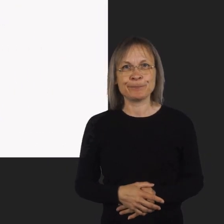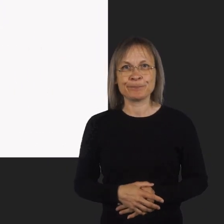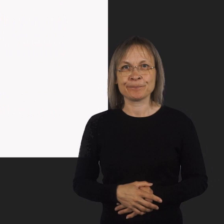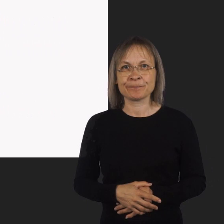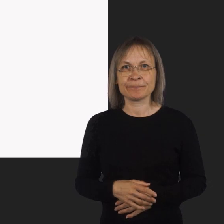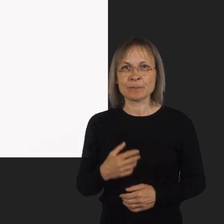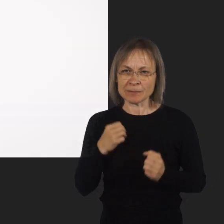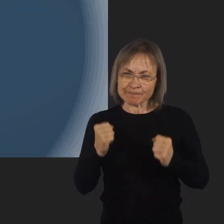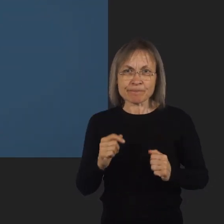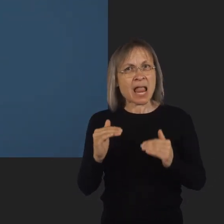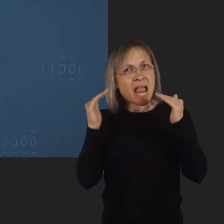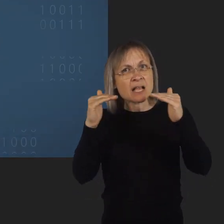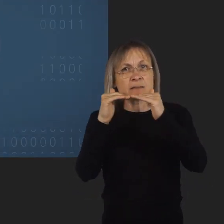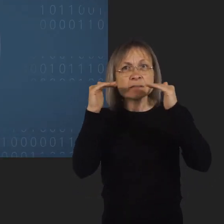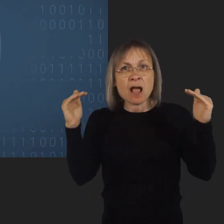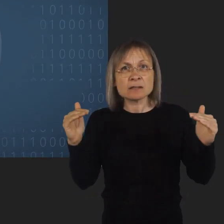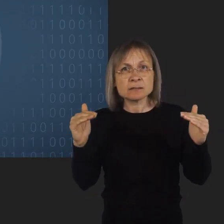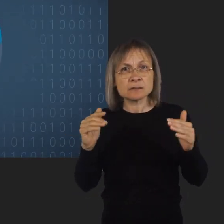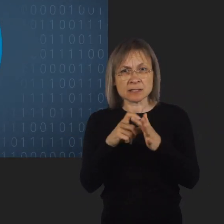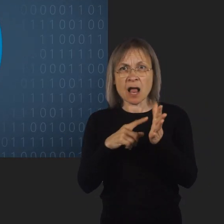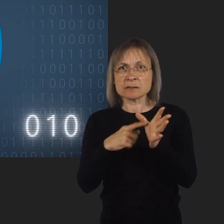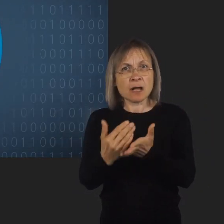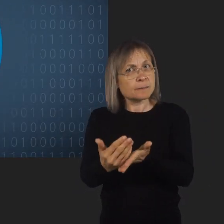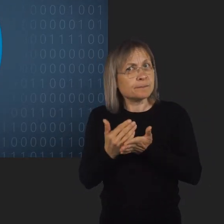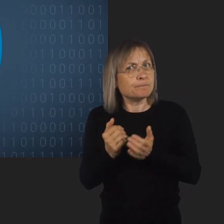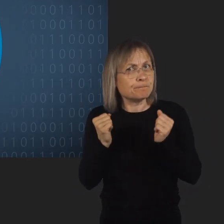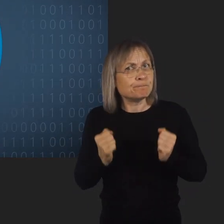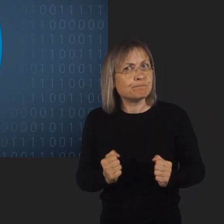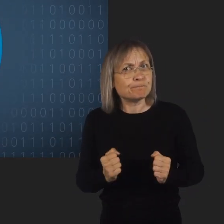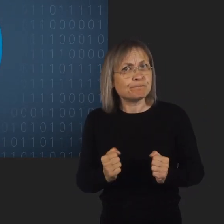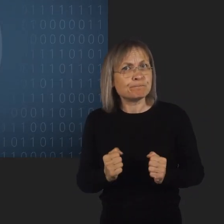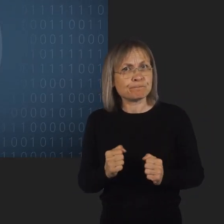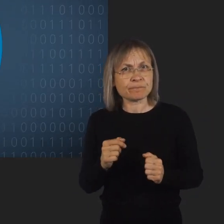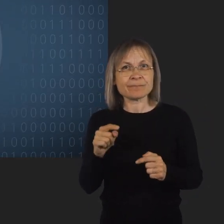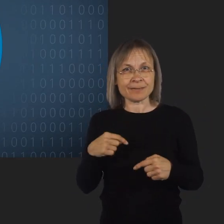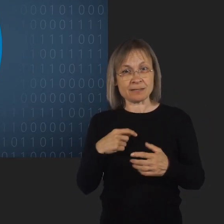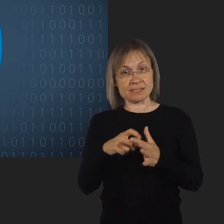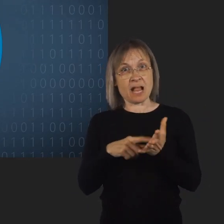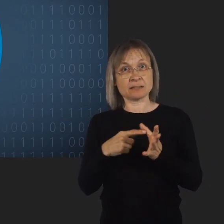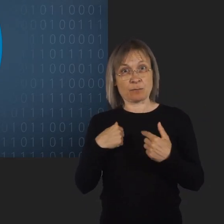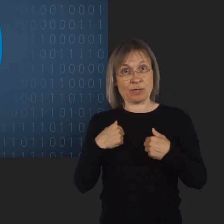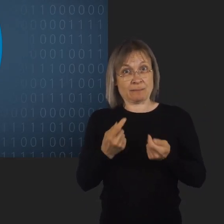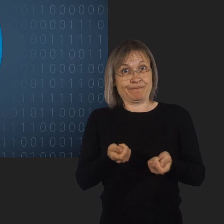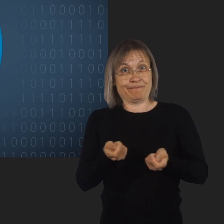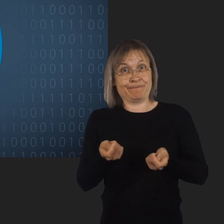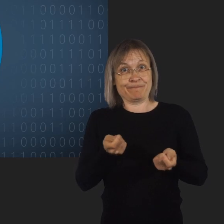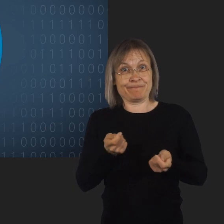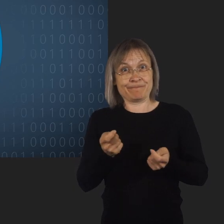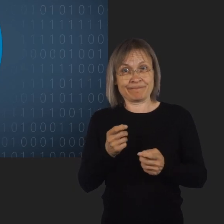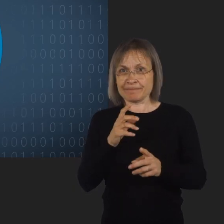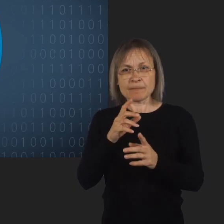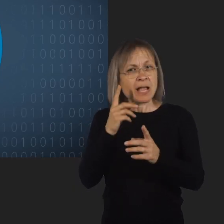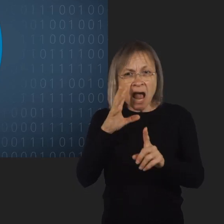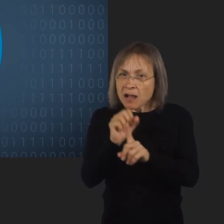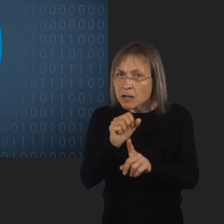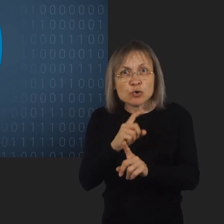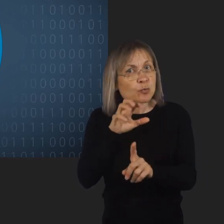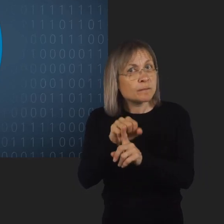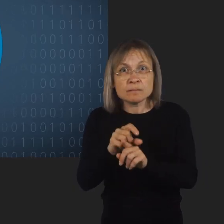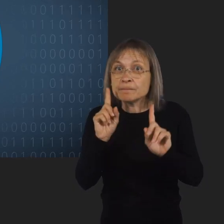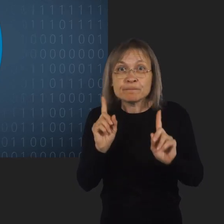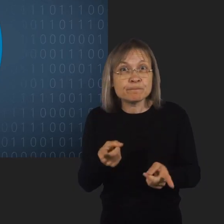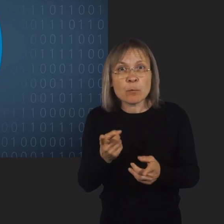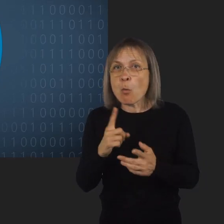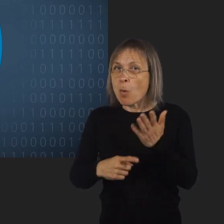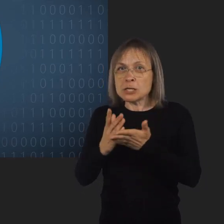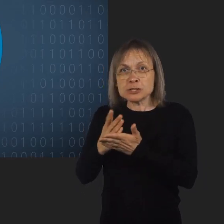reasons. We uphold the highest standards in data security. The data that DataLoch hosts are